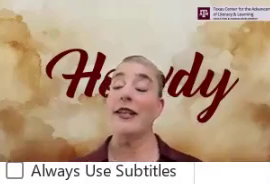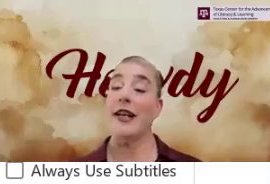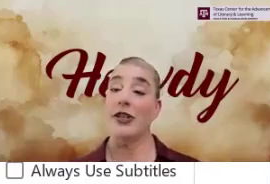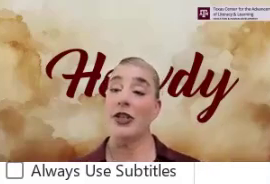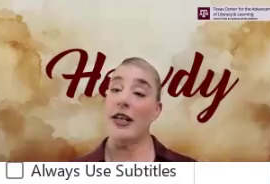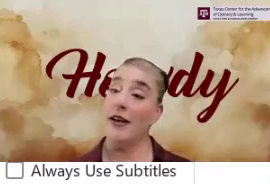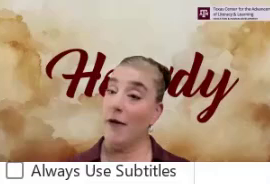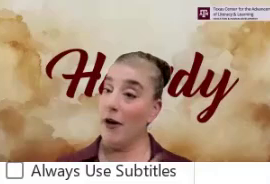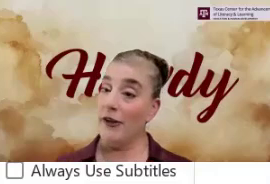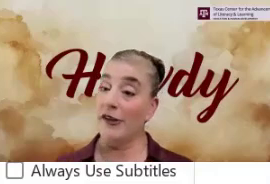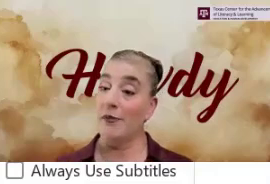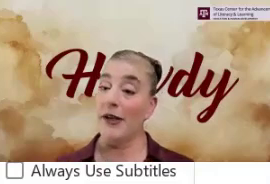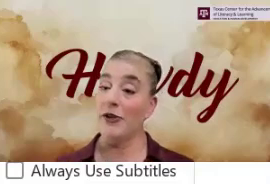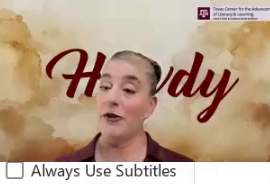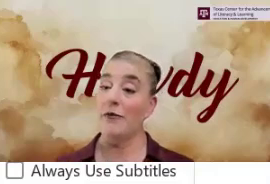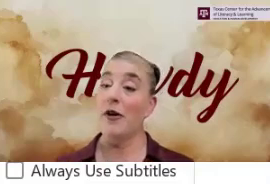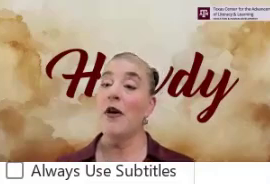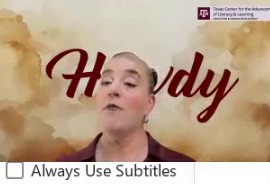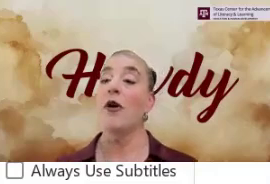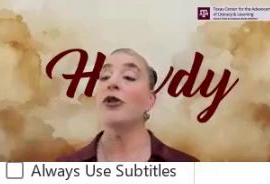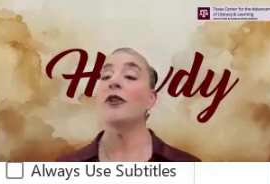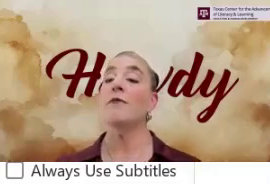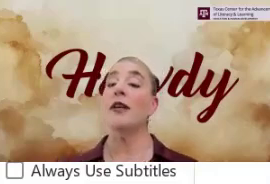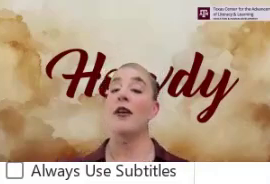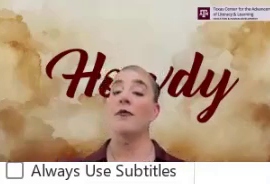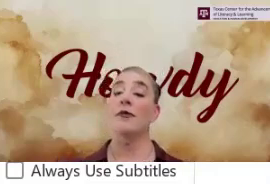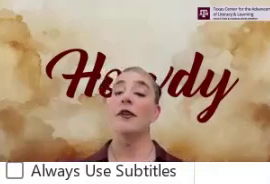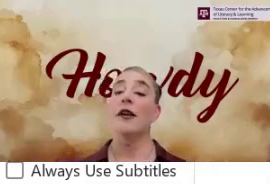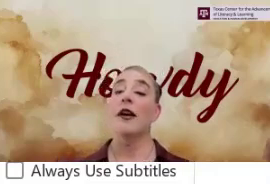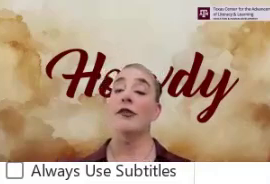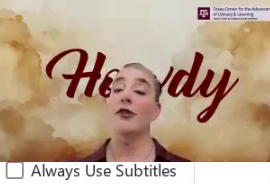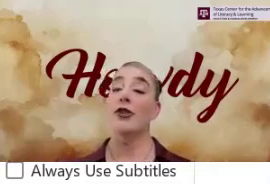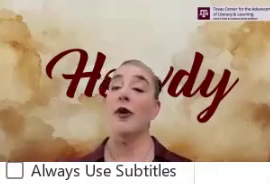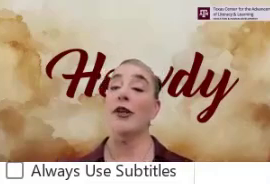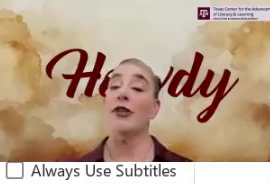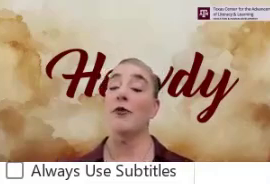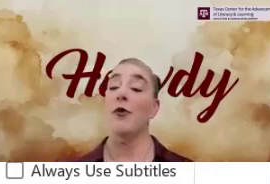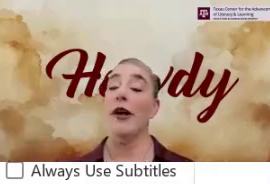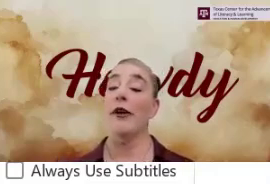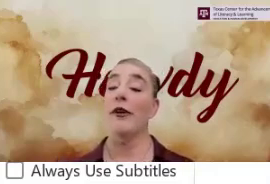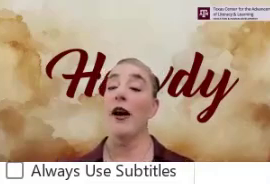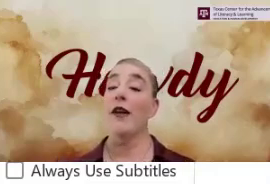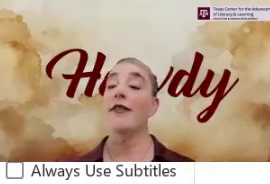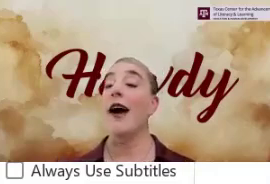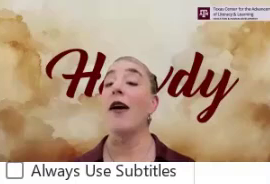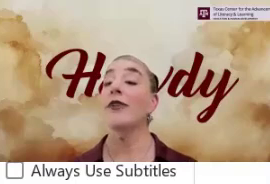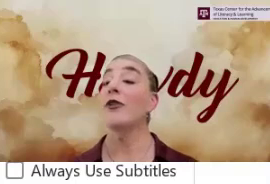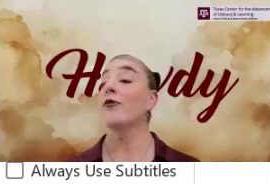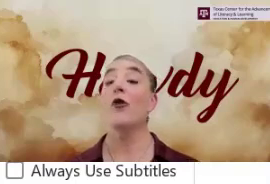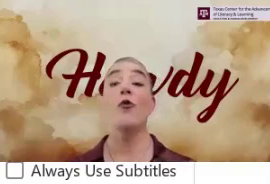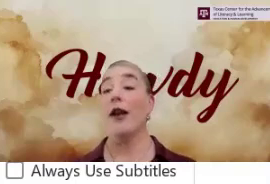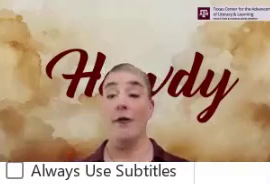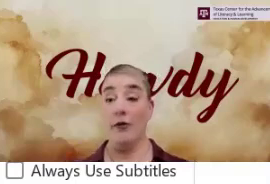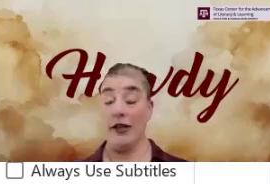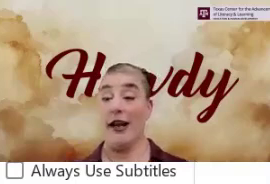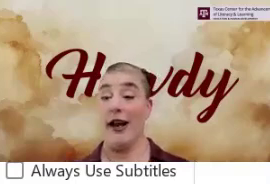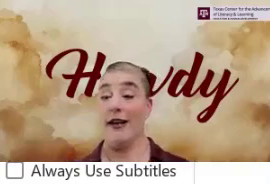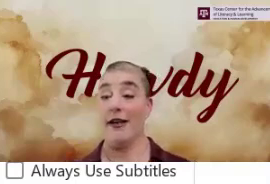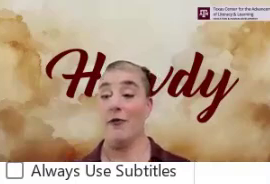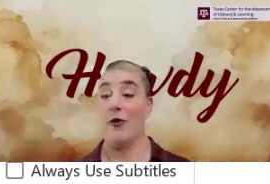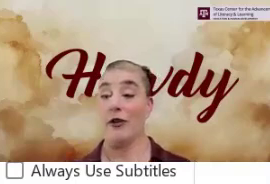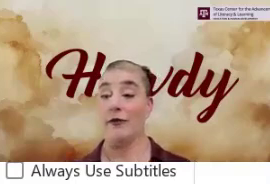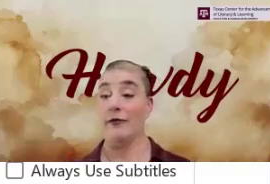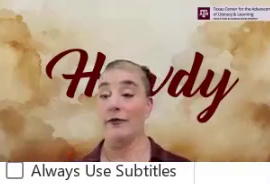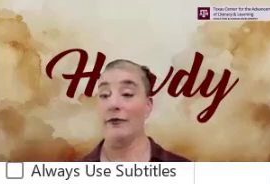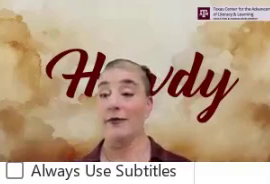have ADHD and I'm on the spectrum, motion becomes a situation where now I don't know what I'm looking